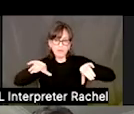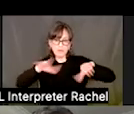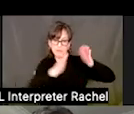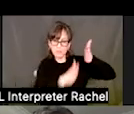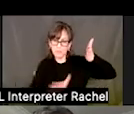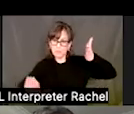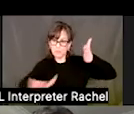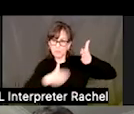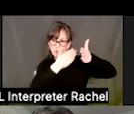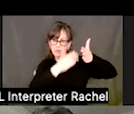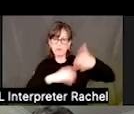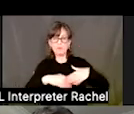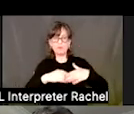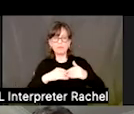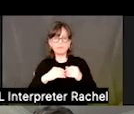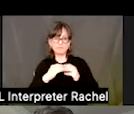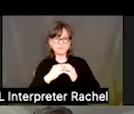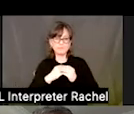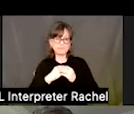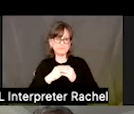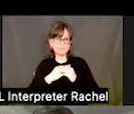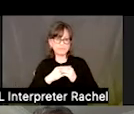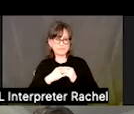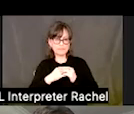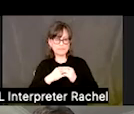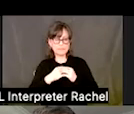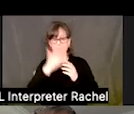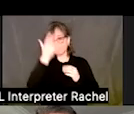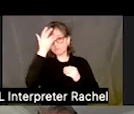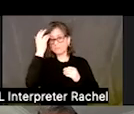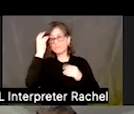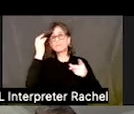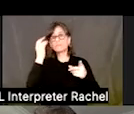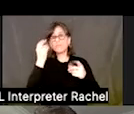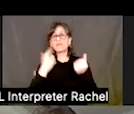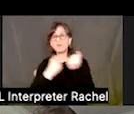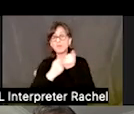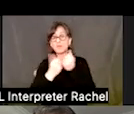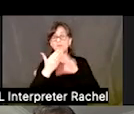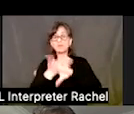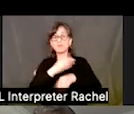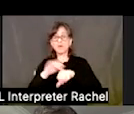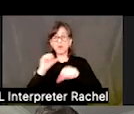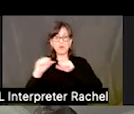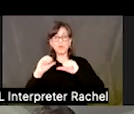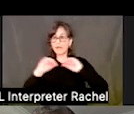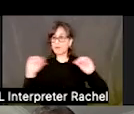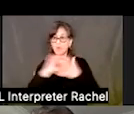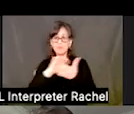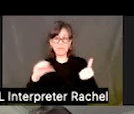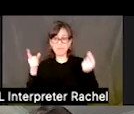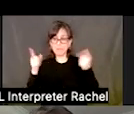Close up of that. Next slide, please. So this one was reinforced before the earthquake. Didn't suffer any damage,